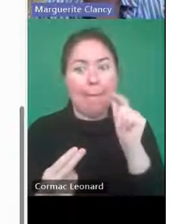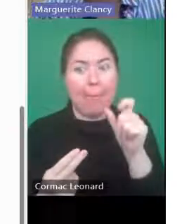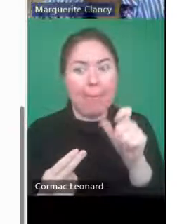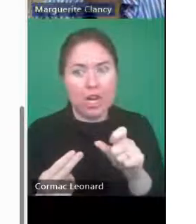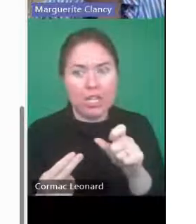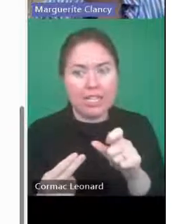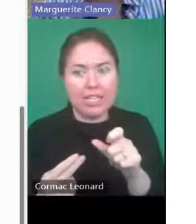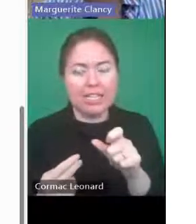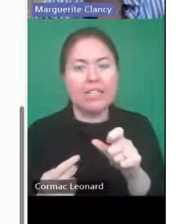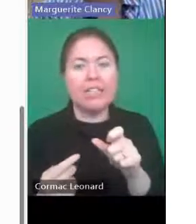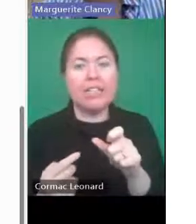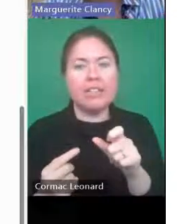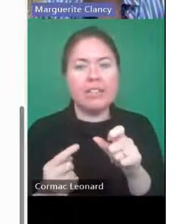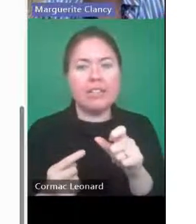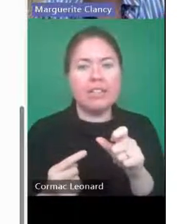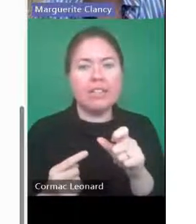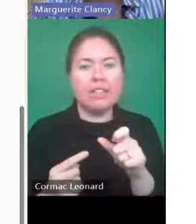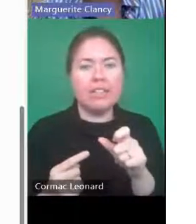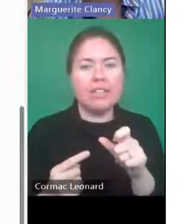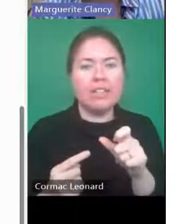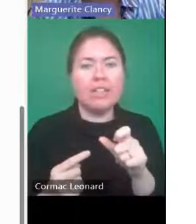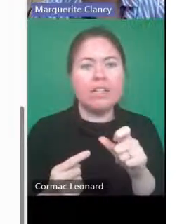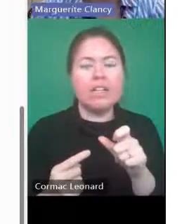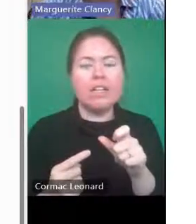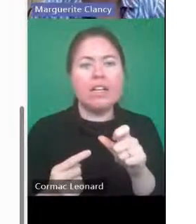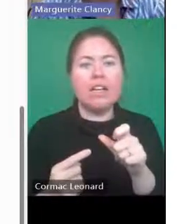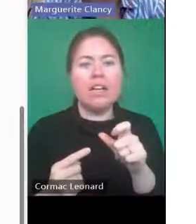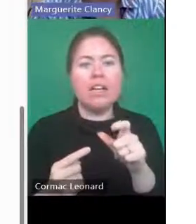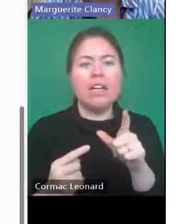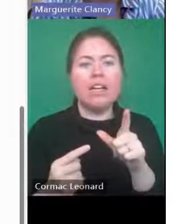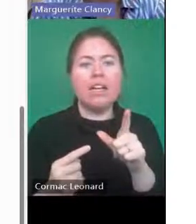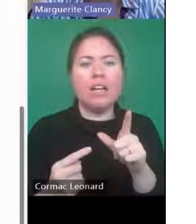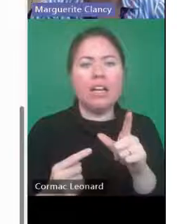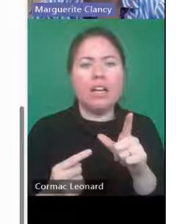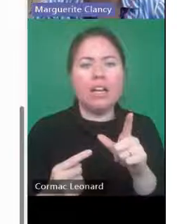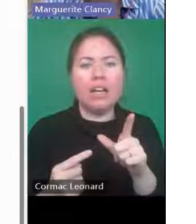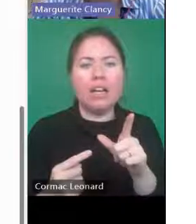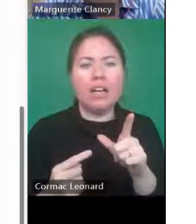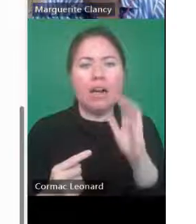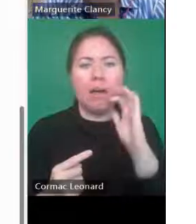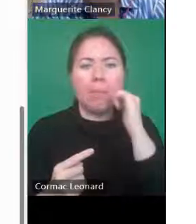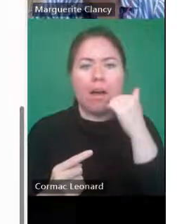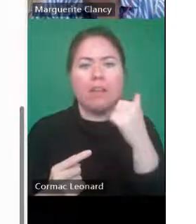concern on this referral form at this time. So we're going to say